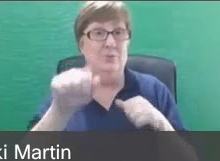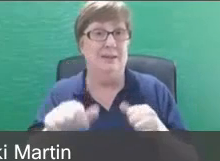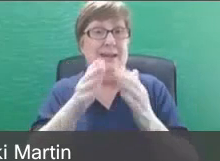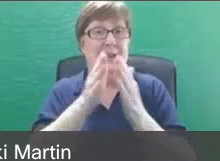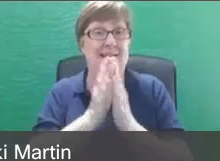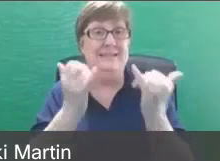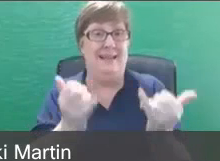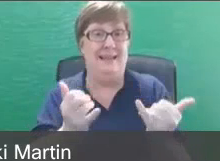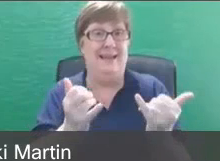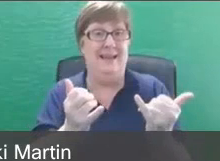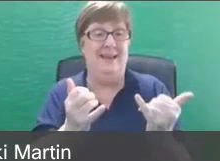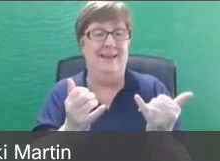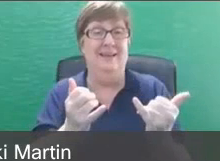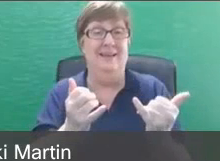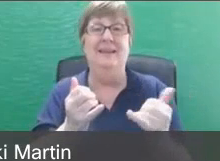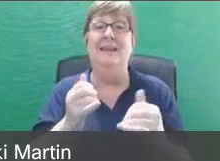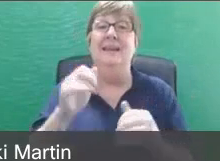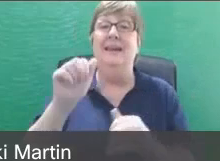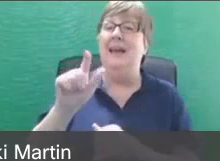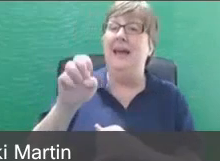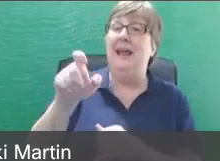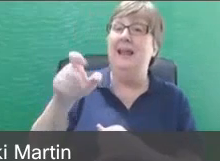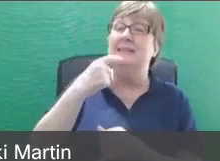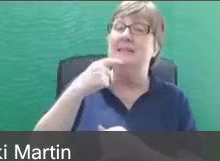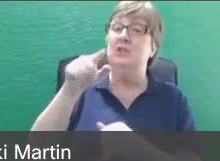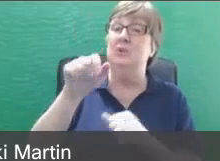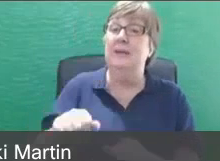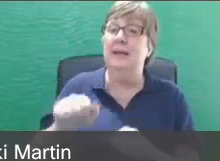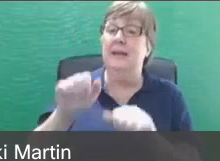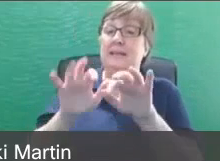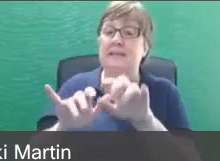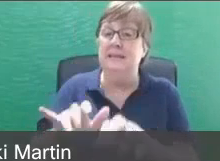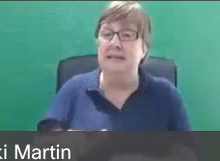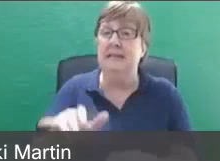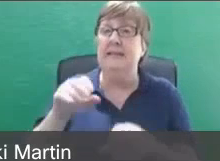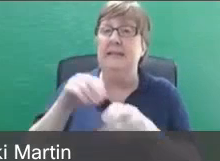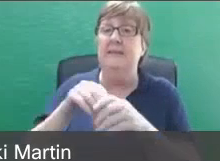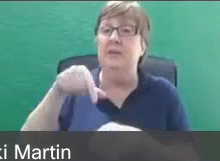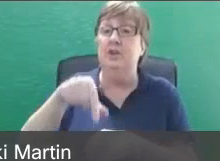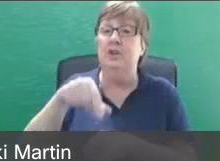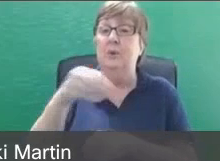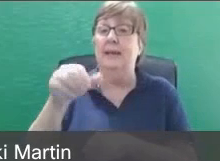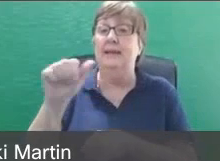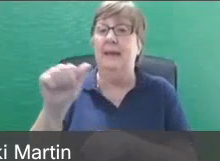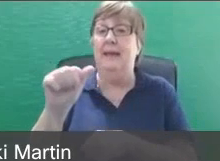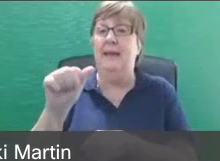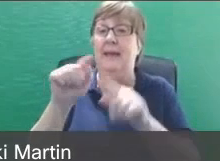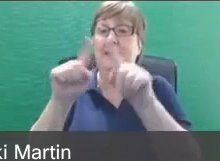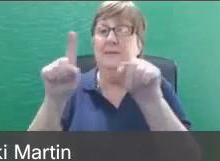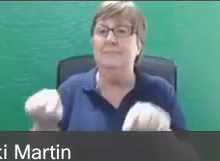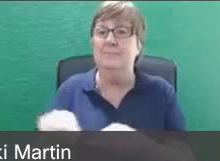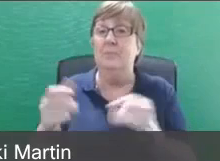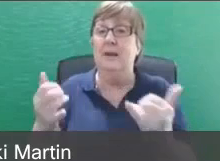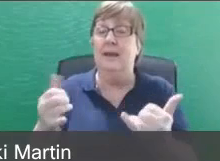you can message in the Q&A section right now if you have any questions. I'll be keeping track of